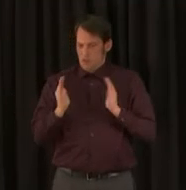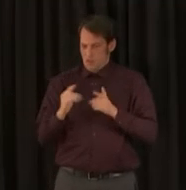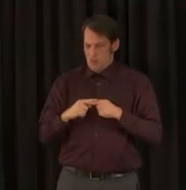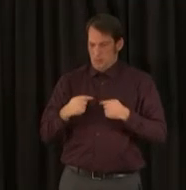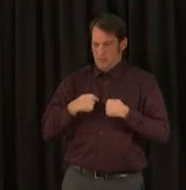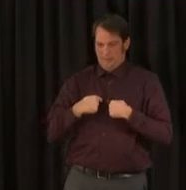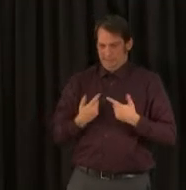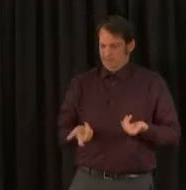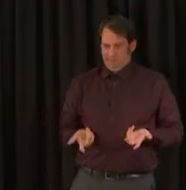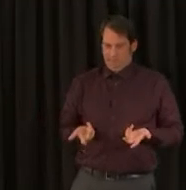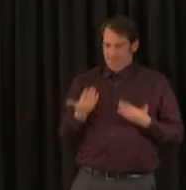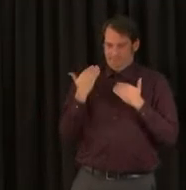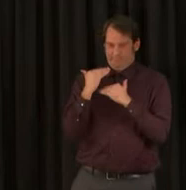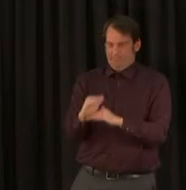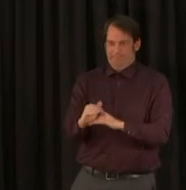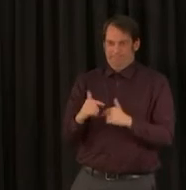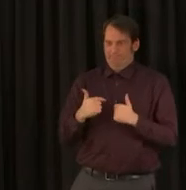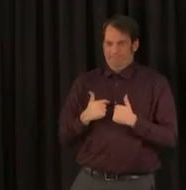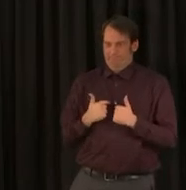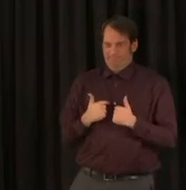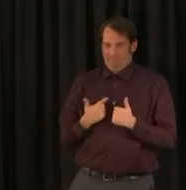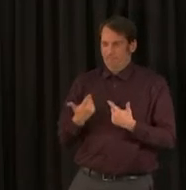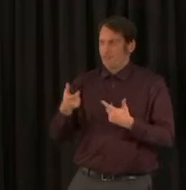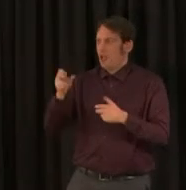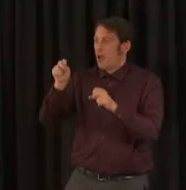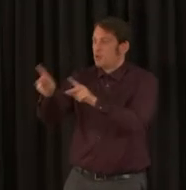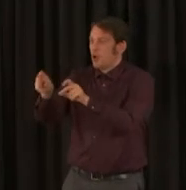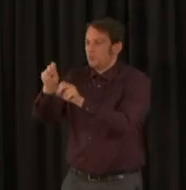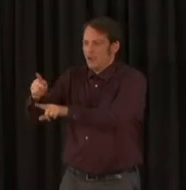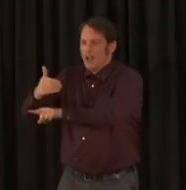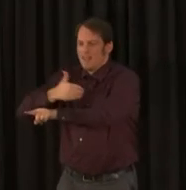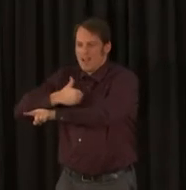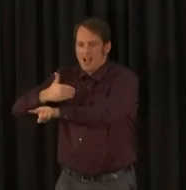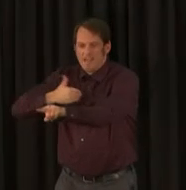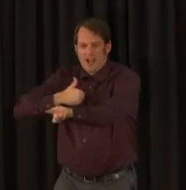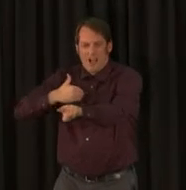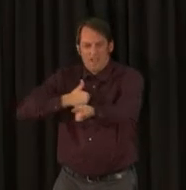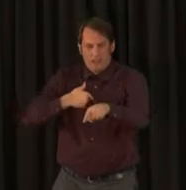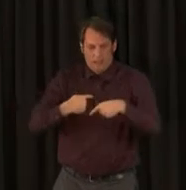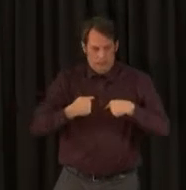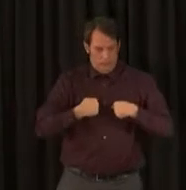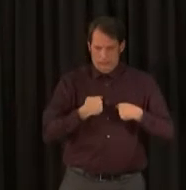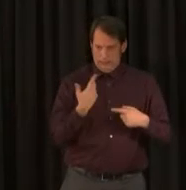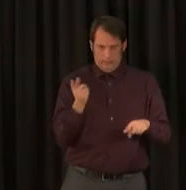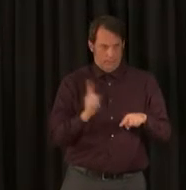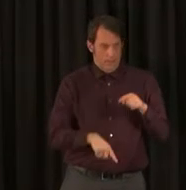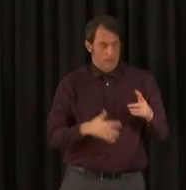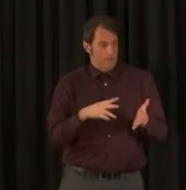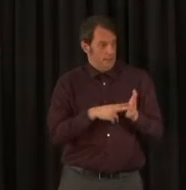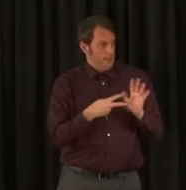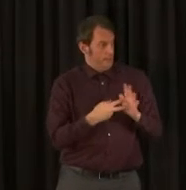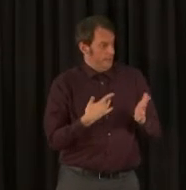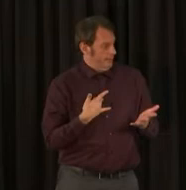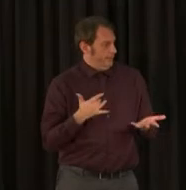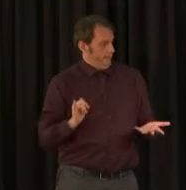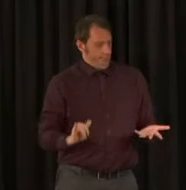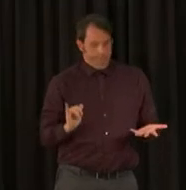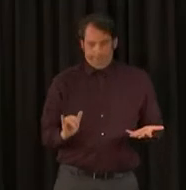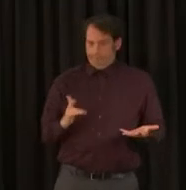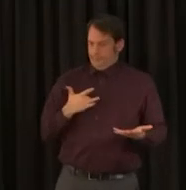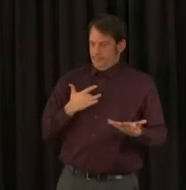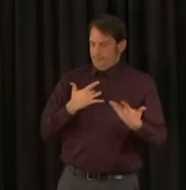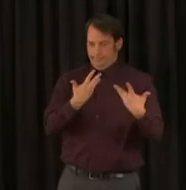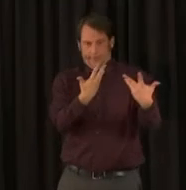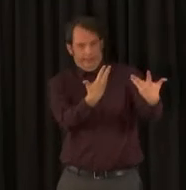companies. And we felt it's just really being left out. Okay. Well, let's have